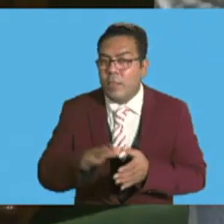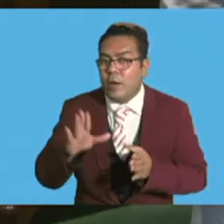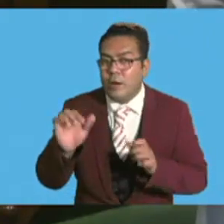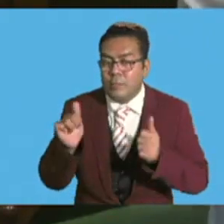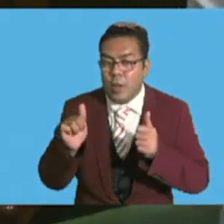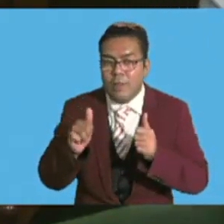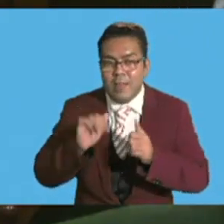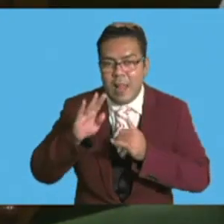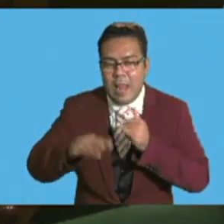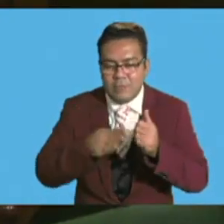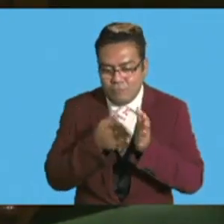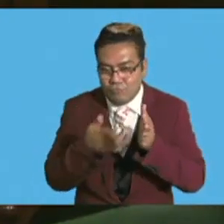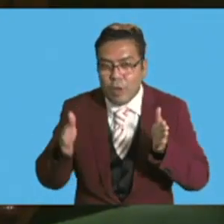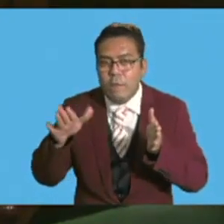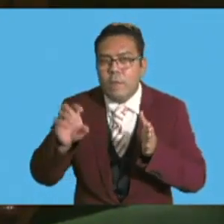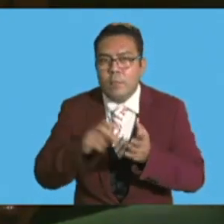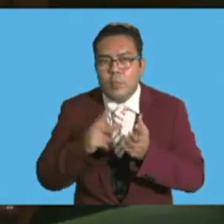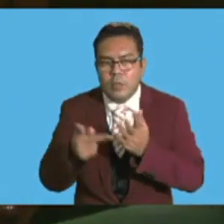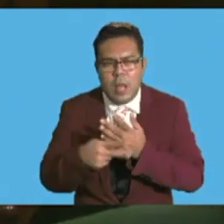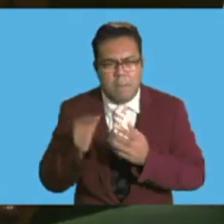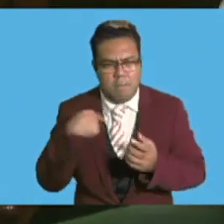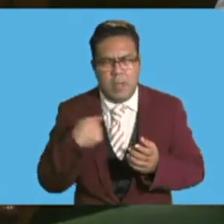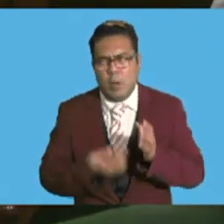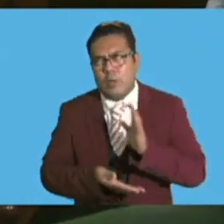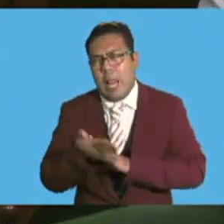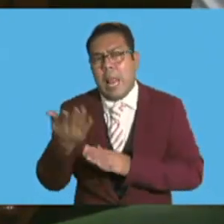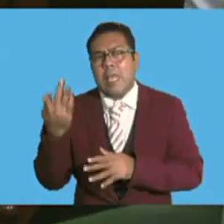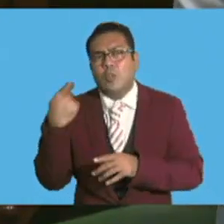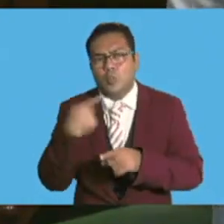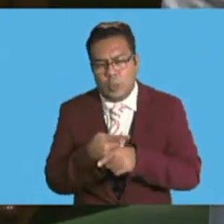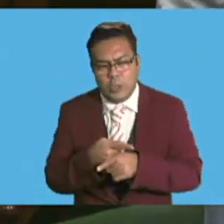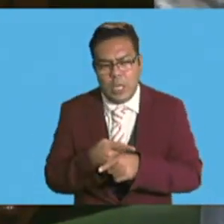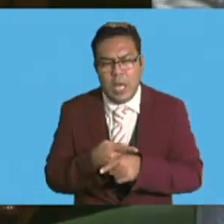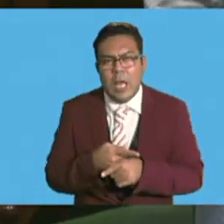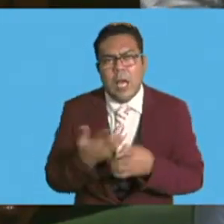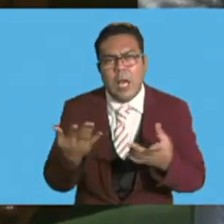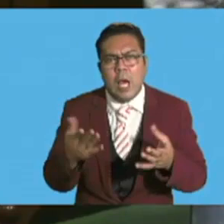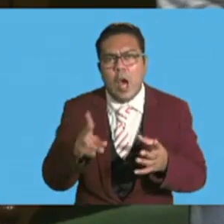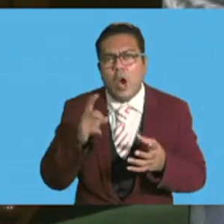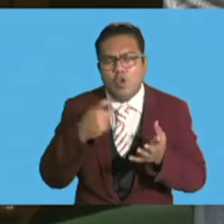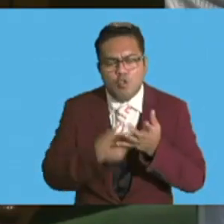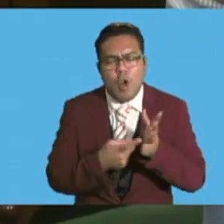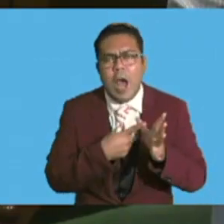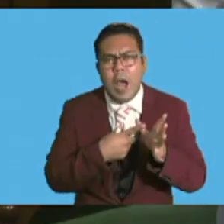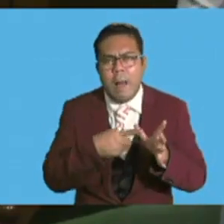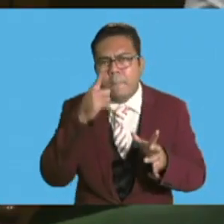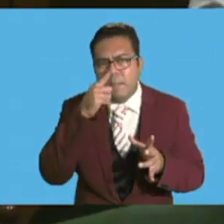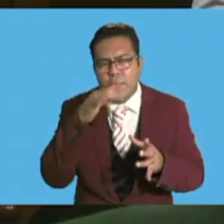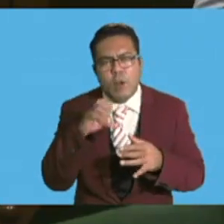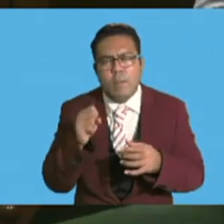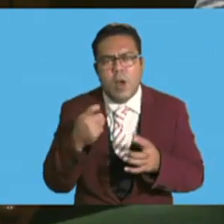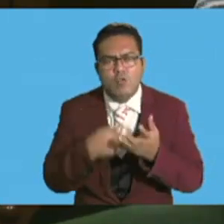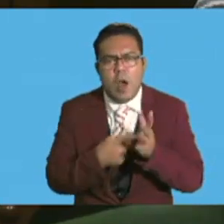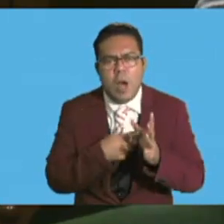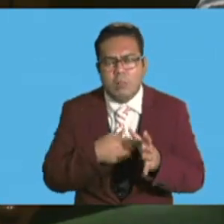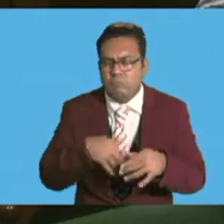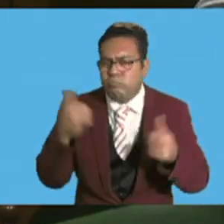I was in Raki Raki Hospital last week, and while I was there, I had the opportunity to meet many people from Ra.